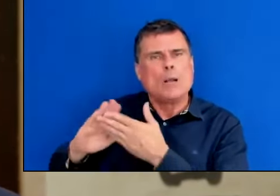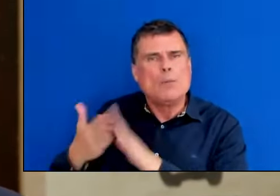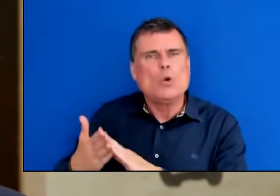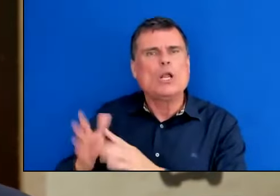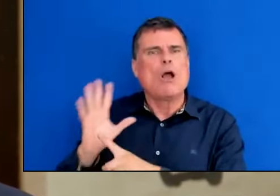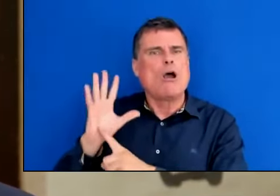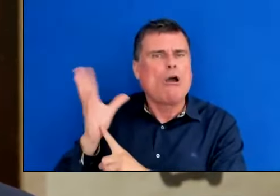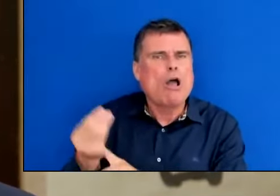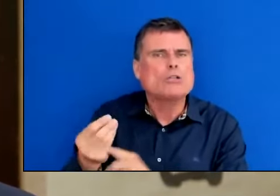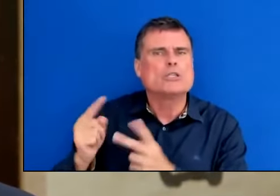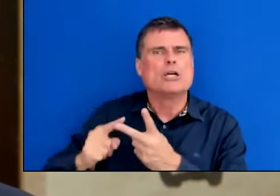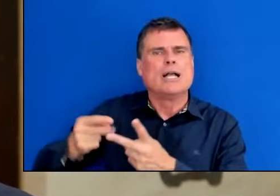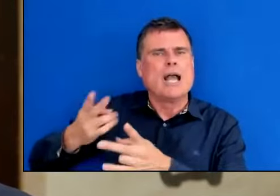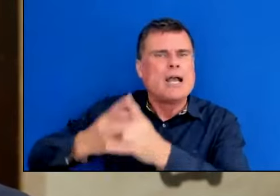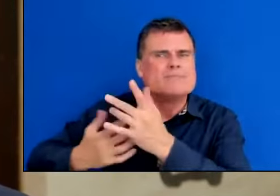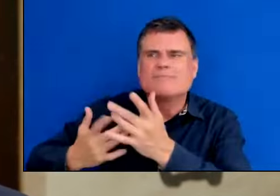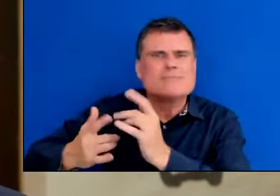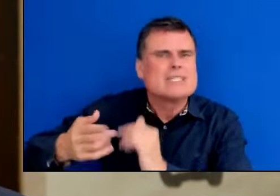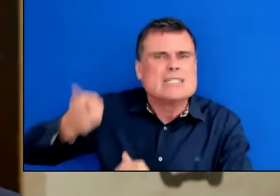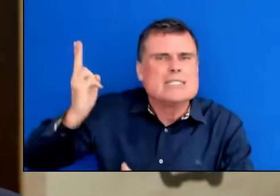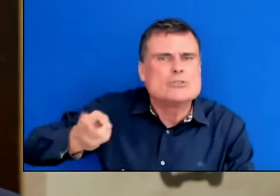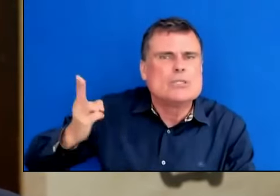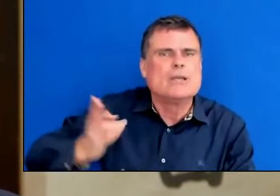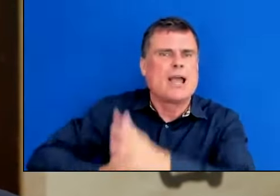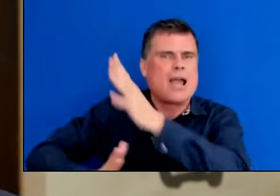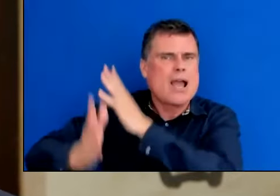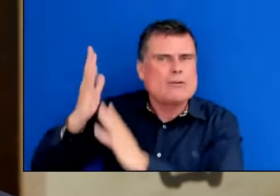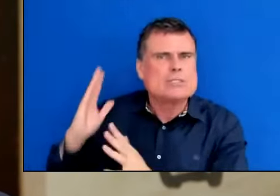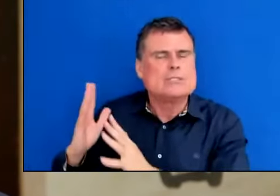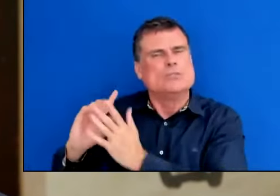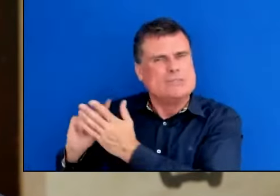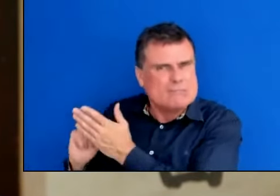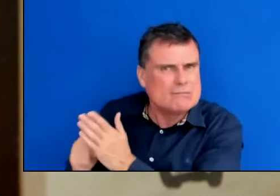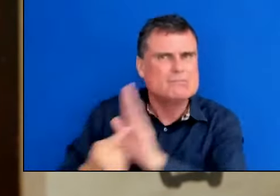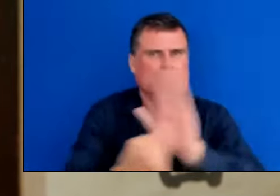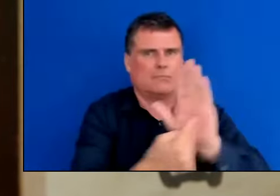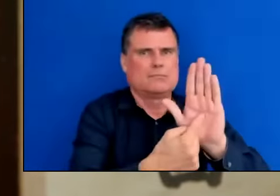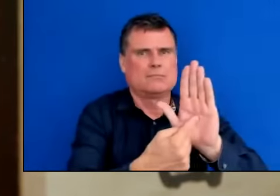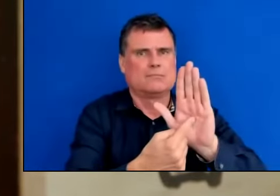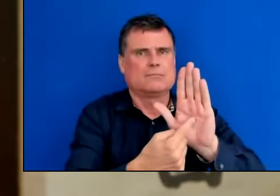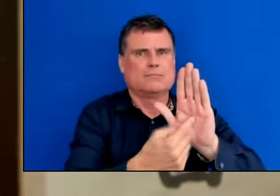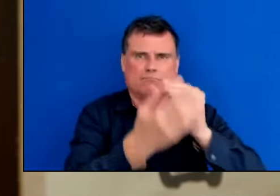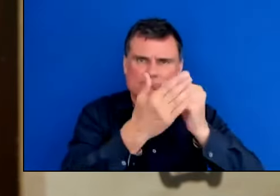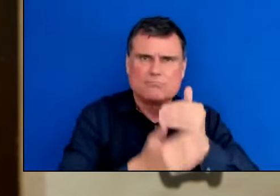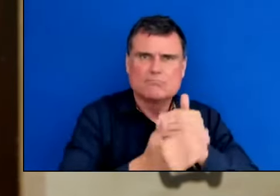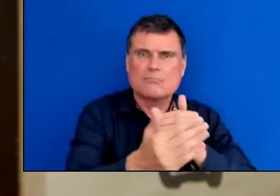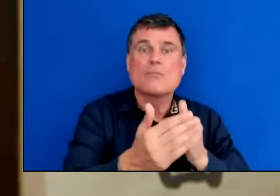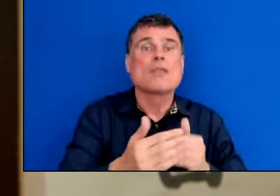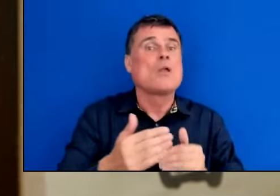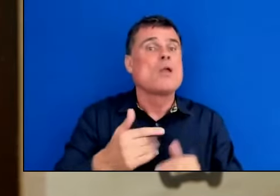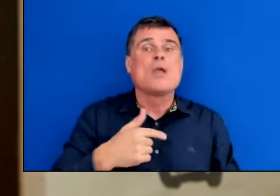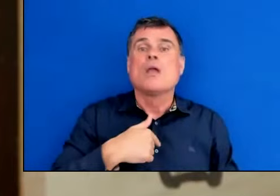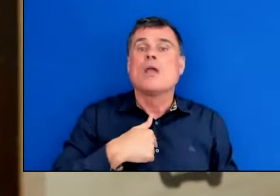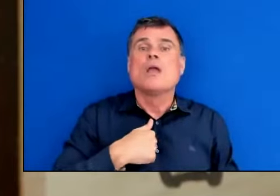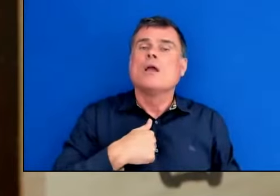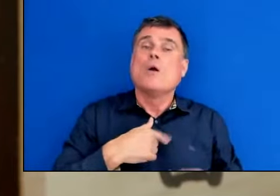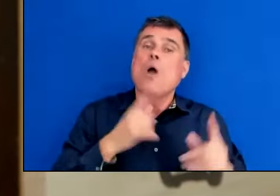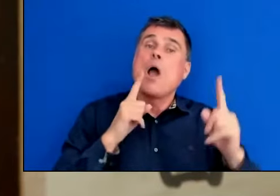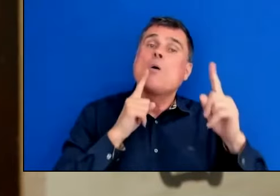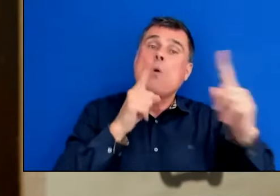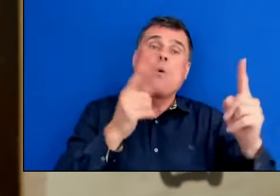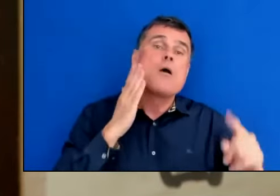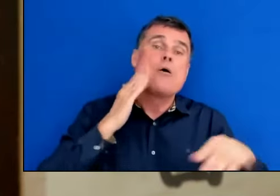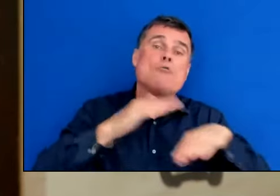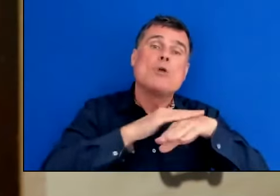for community, for culture, and for heritage preservation going forward. And in the midst of all of that, of course, will be